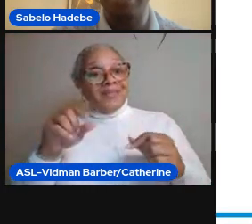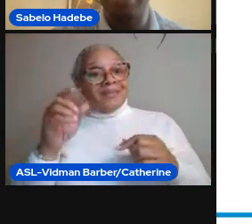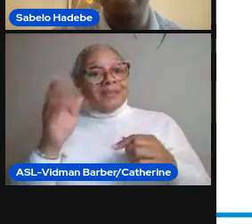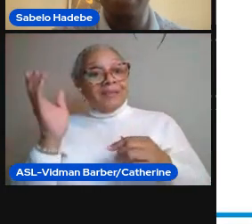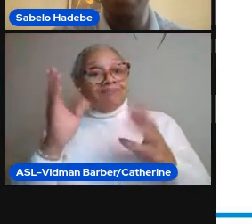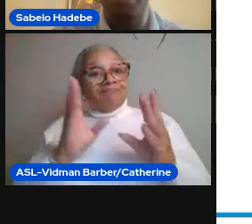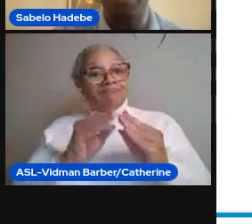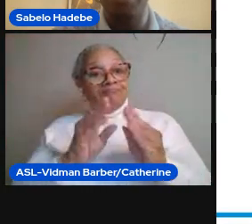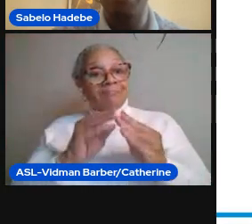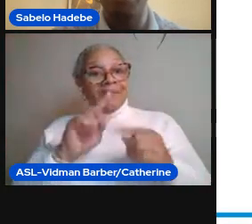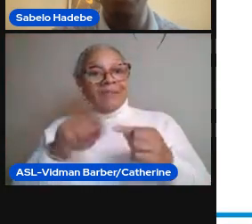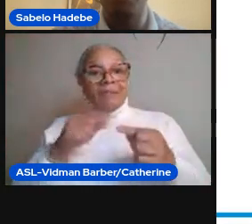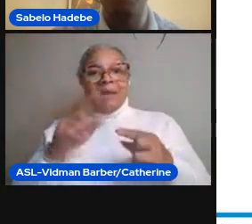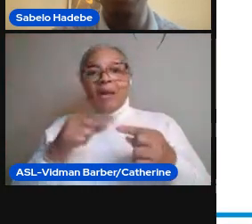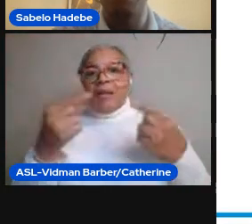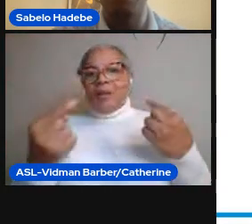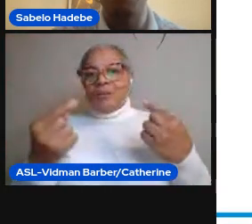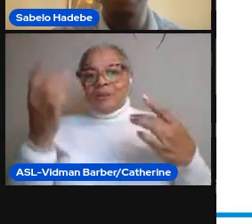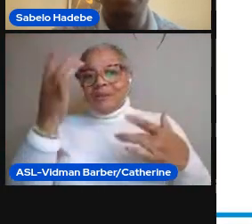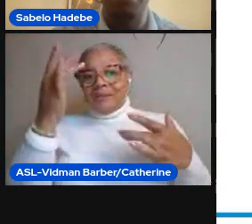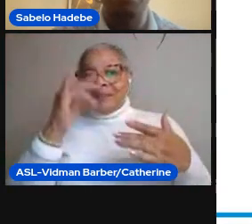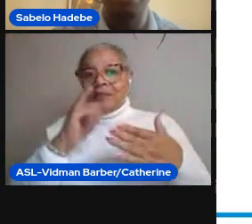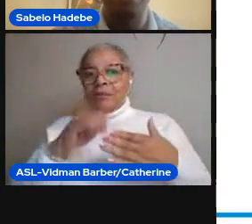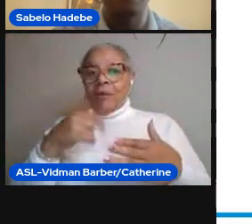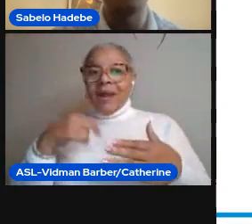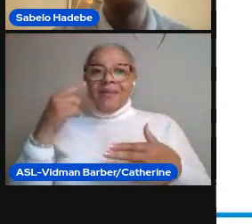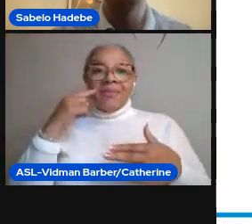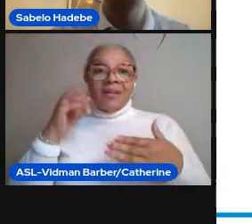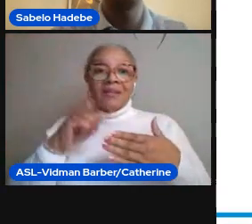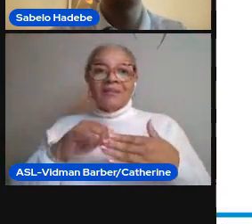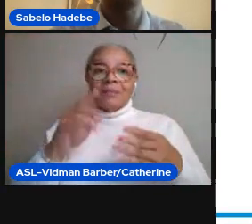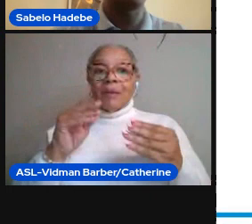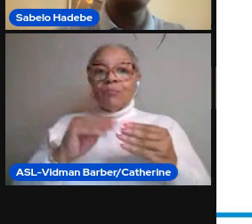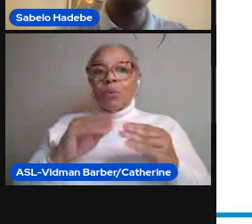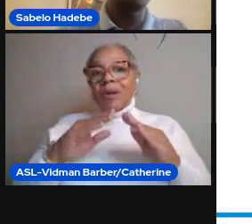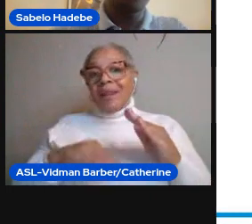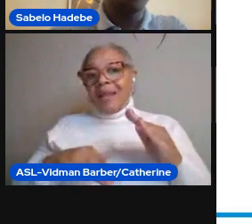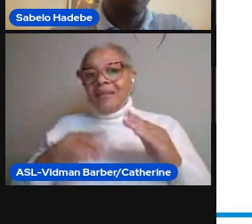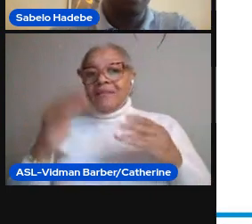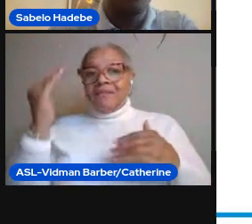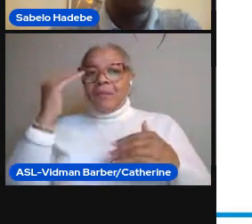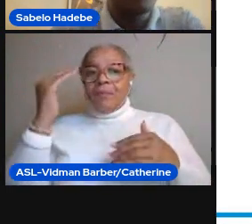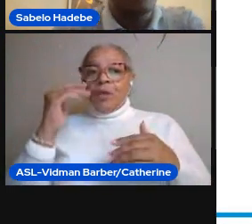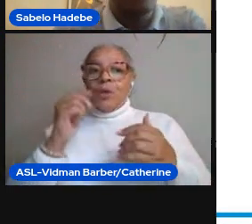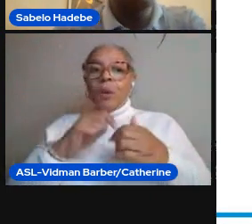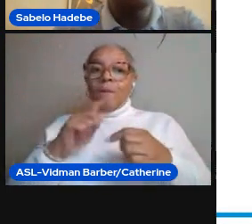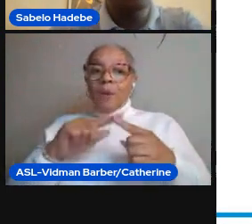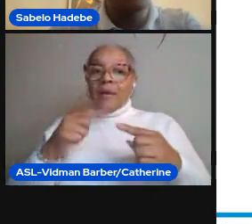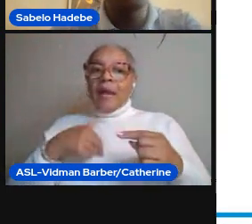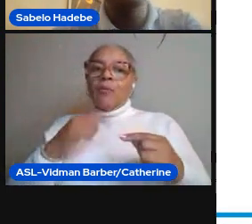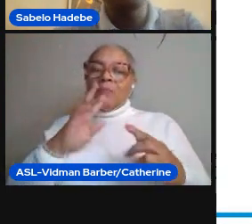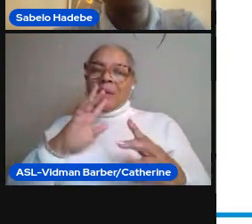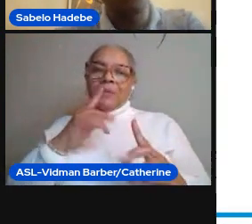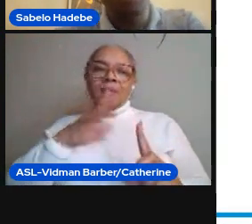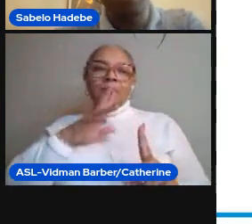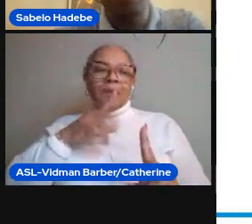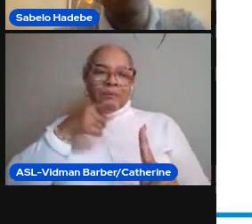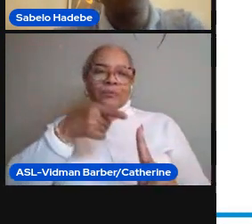allergic diseases, so I think everyone should be more or less familiar. But I think I'll touch on that.